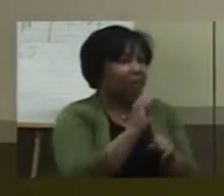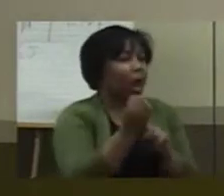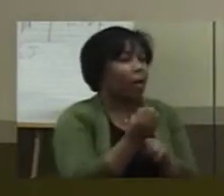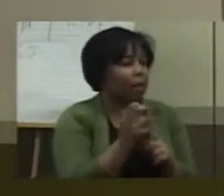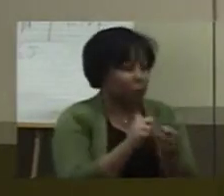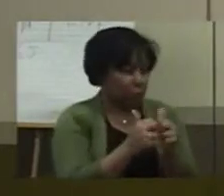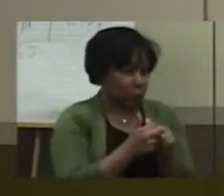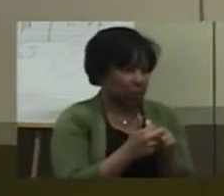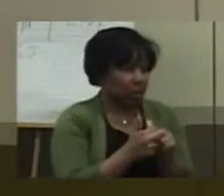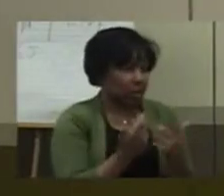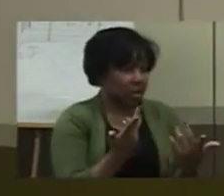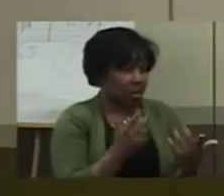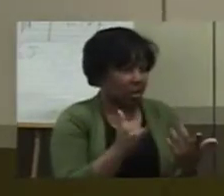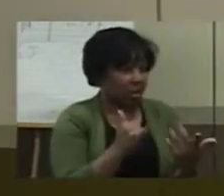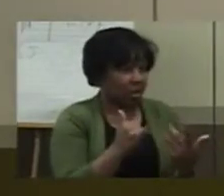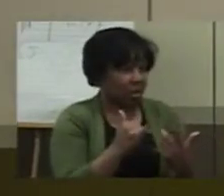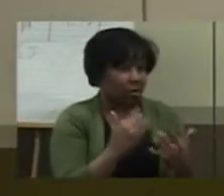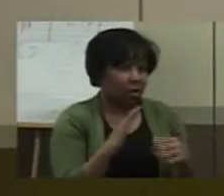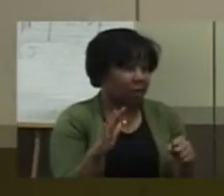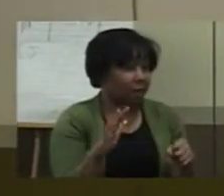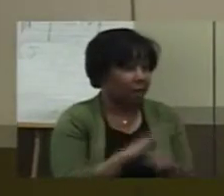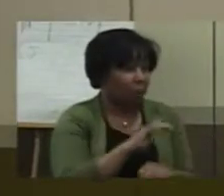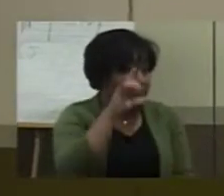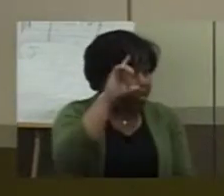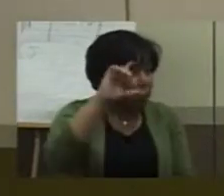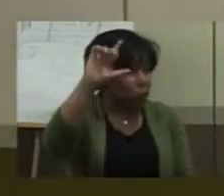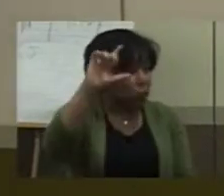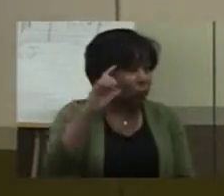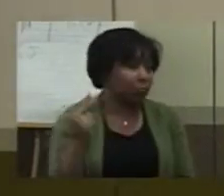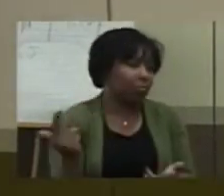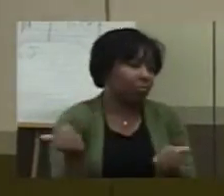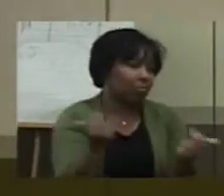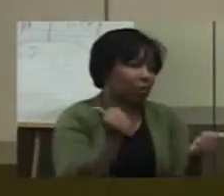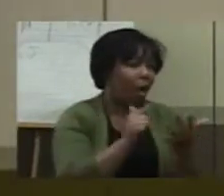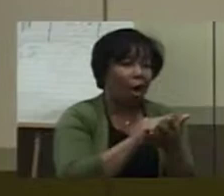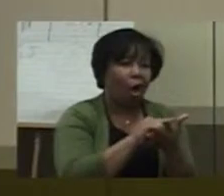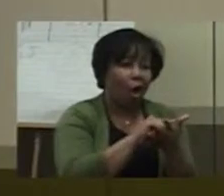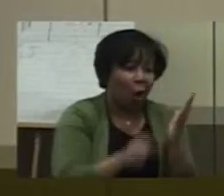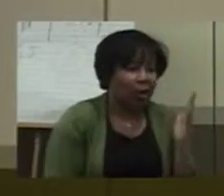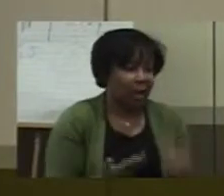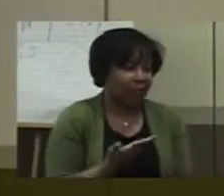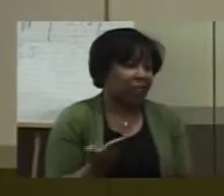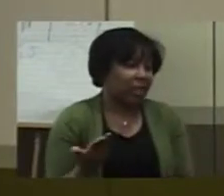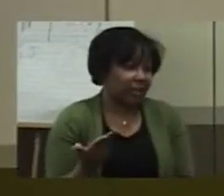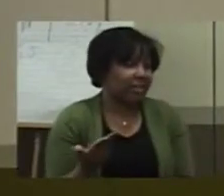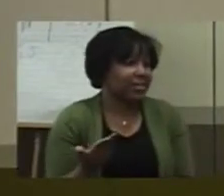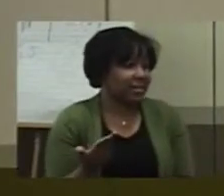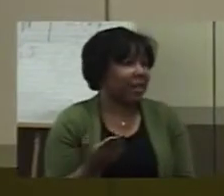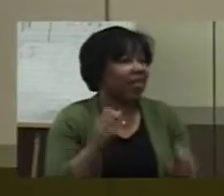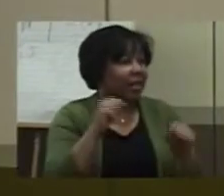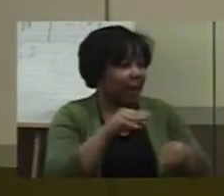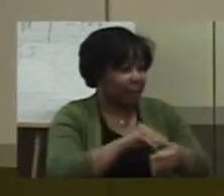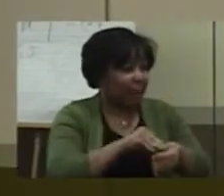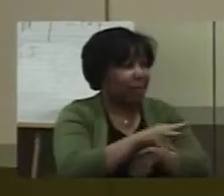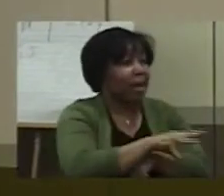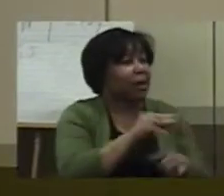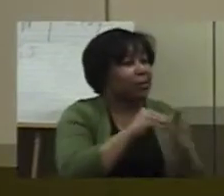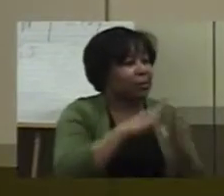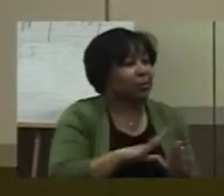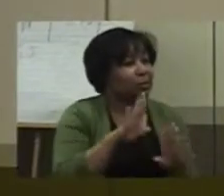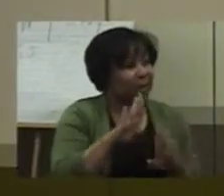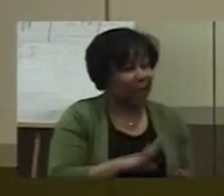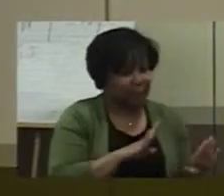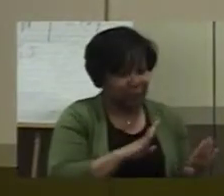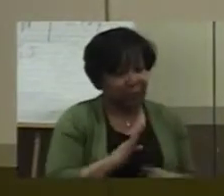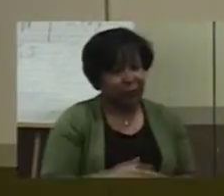Environmental issues. Is it a full moon? All kinds of things that can be impacting student